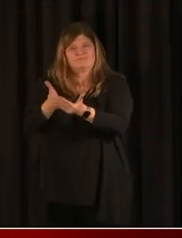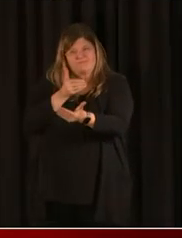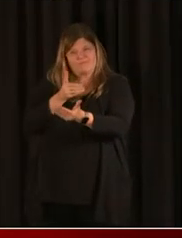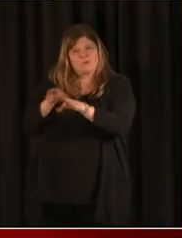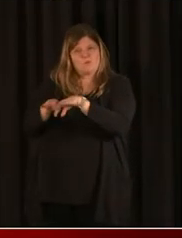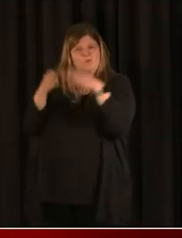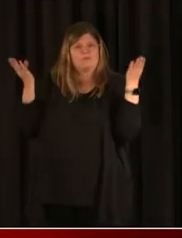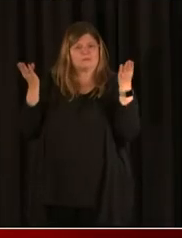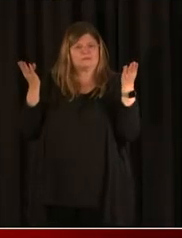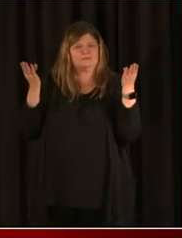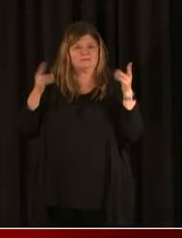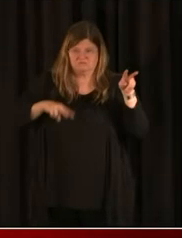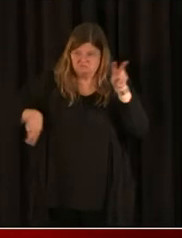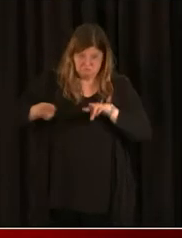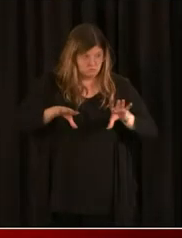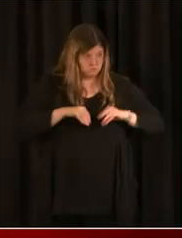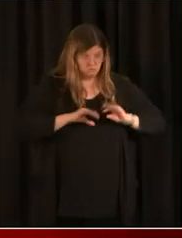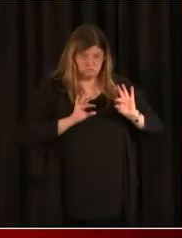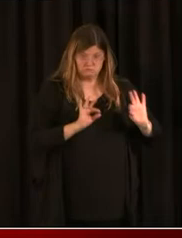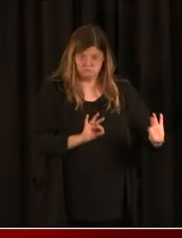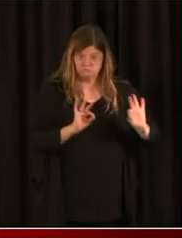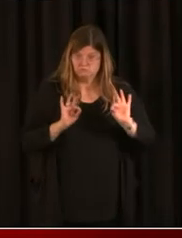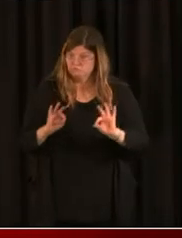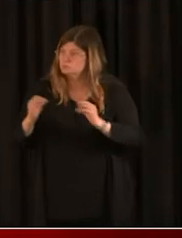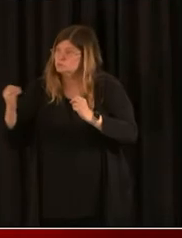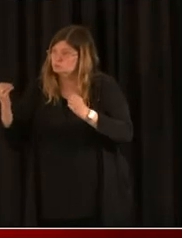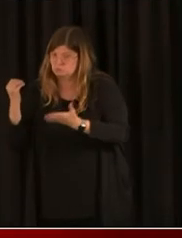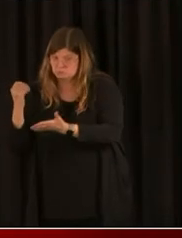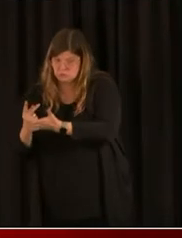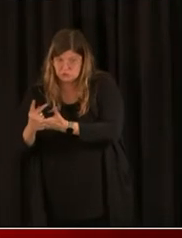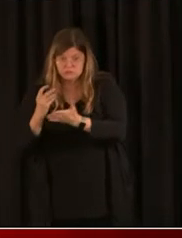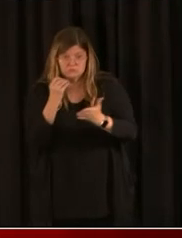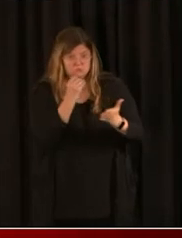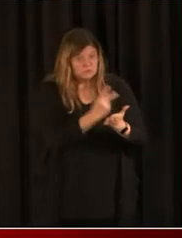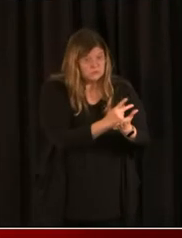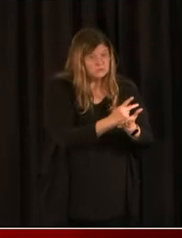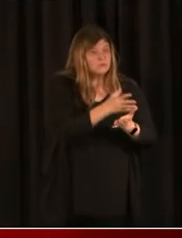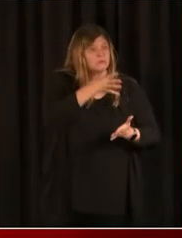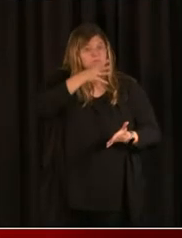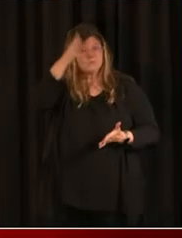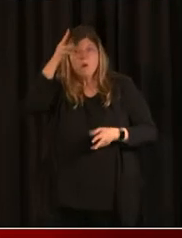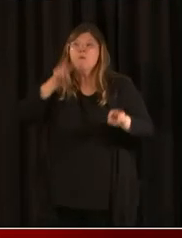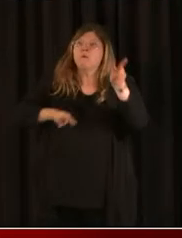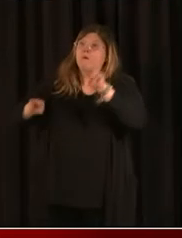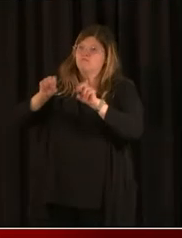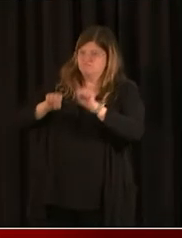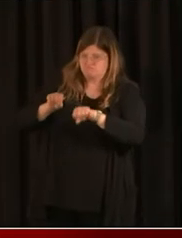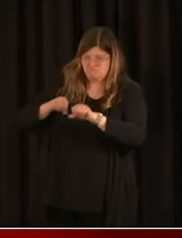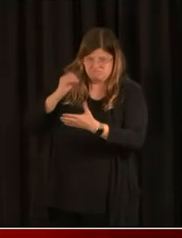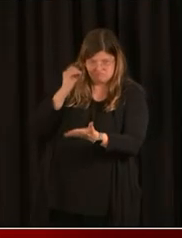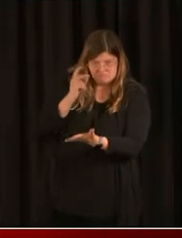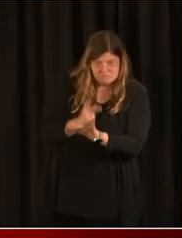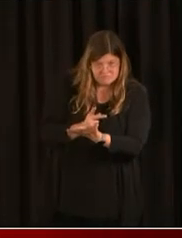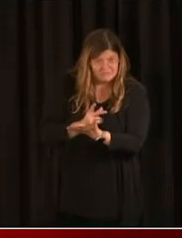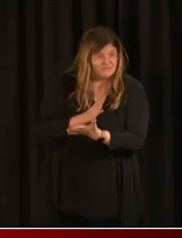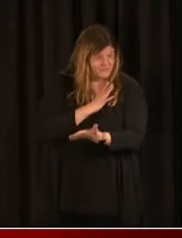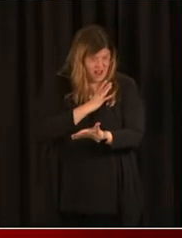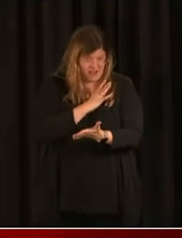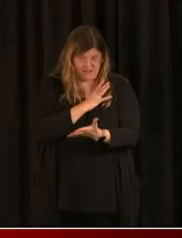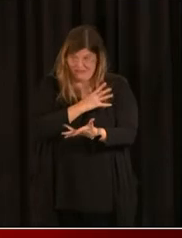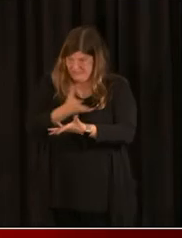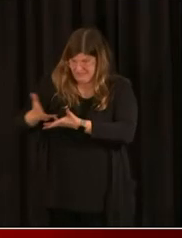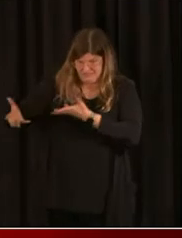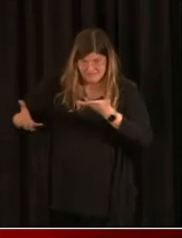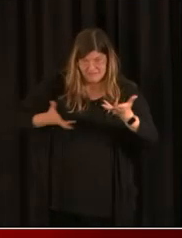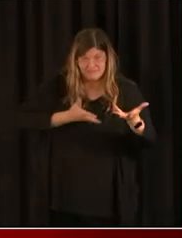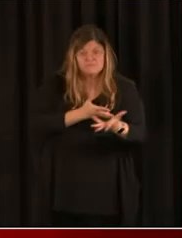have been shaped and formed into phenomenal learning spaces that are aligned with our health and safety commitments.